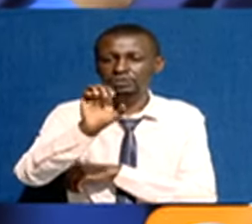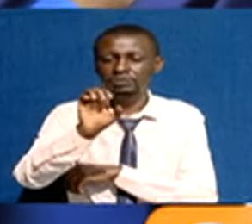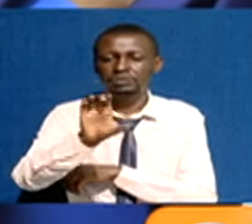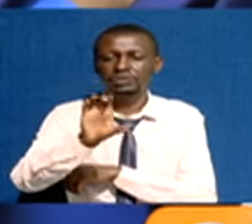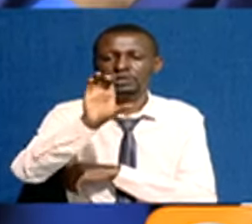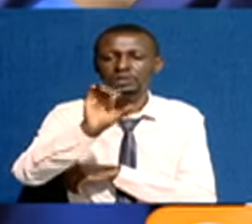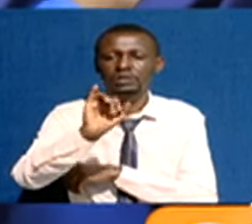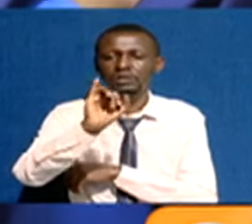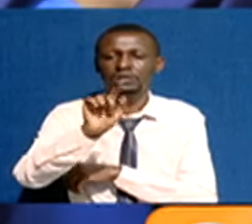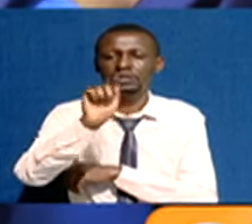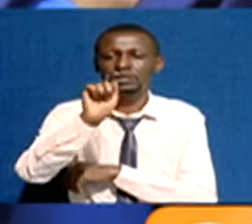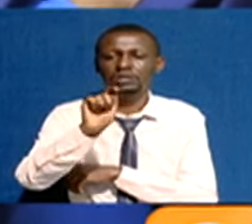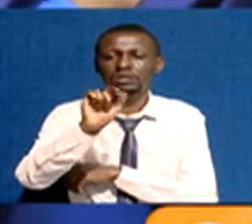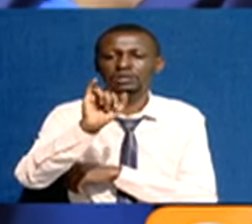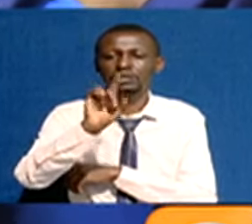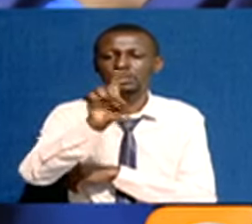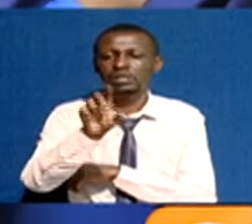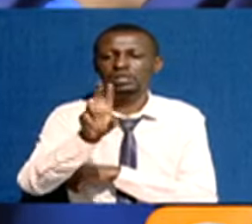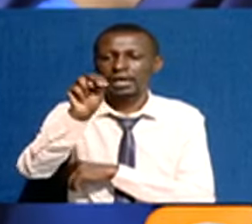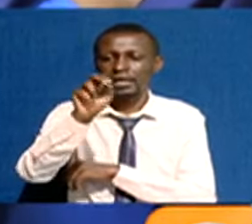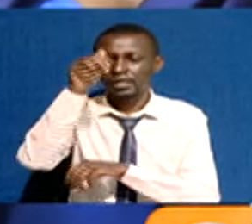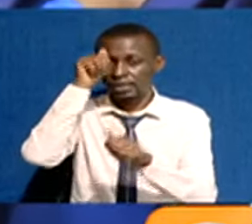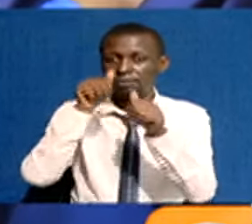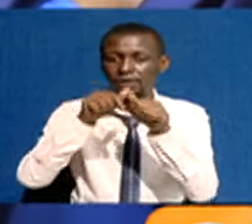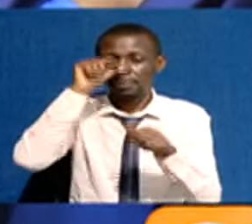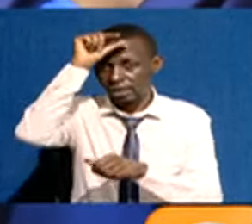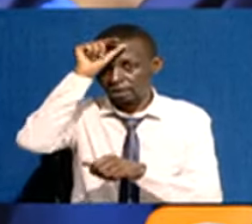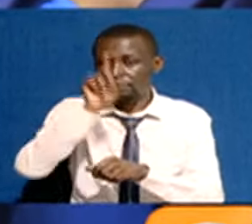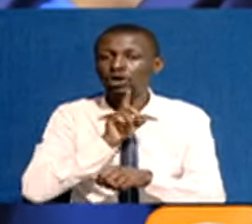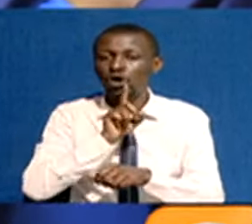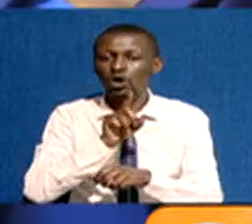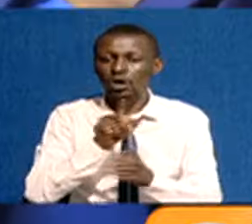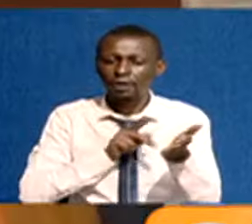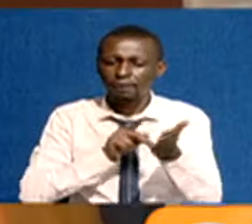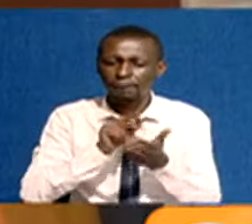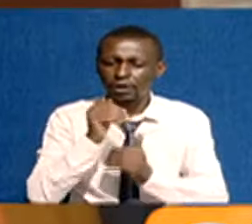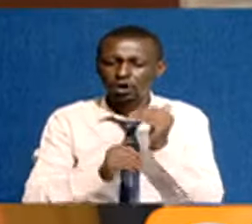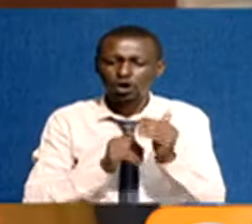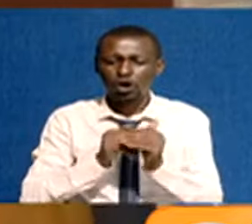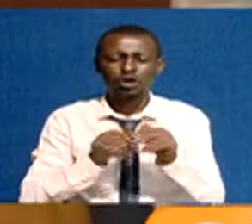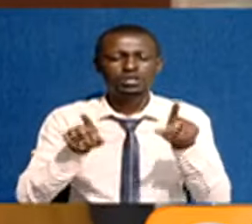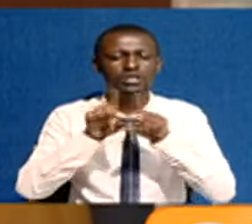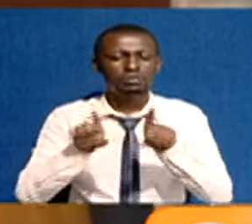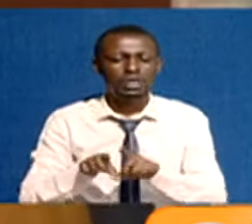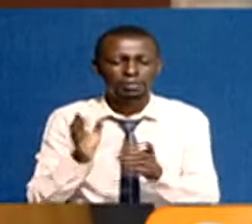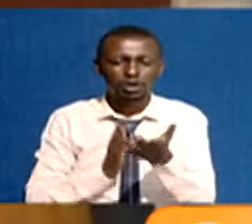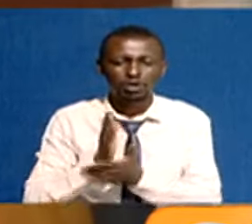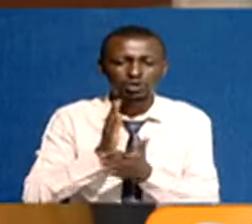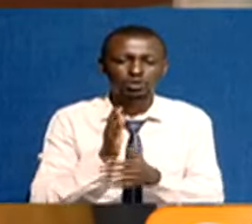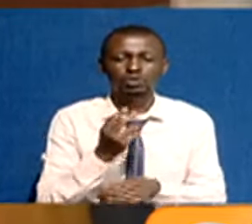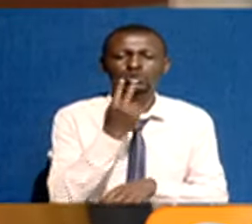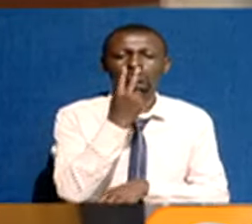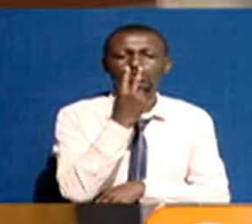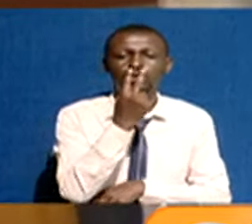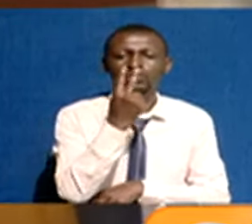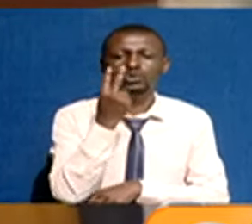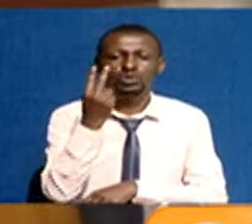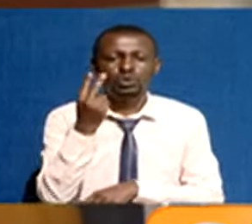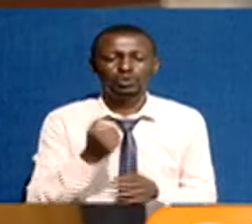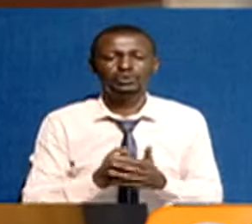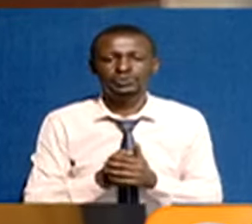government directive on issues relating to one payment channel. That is our 222. The betting regulatory body has also begun